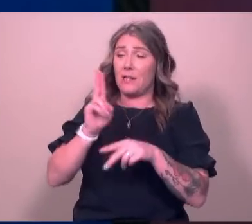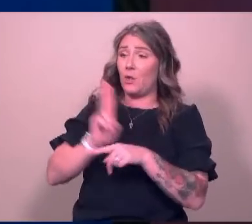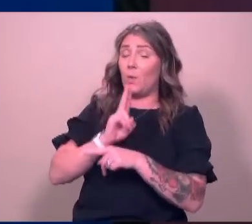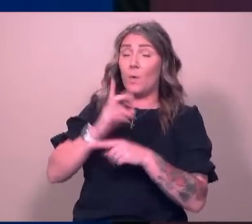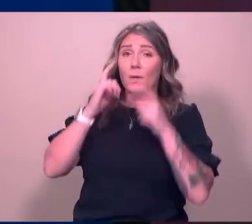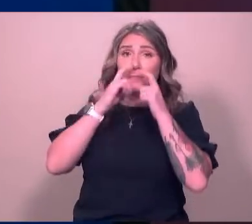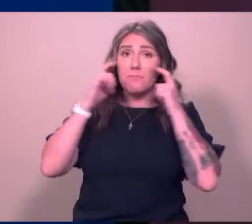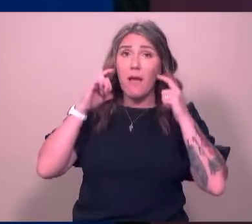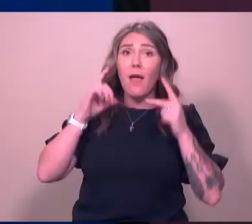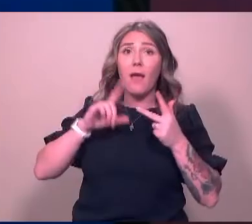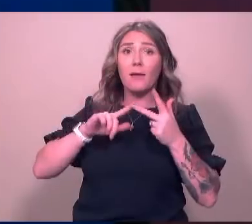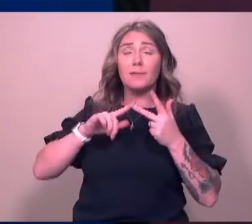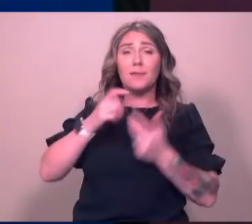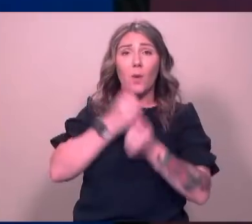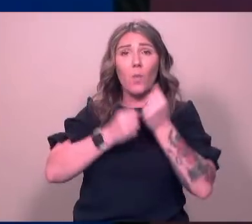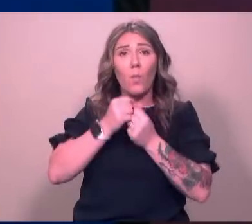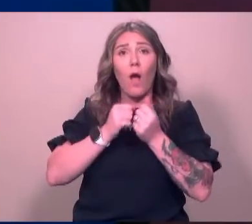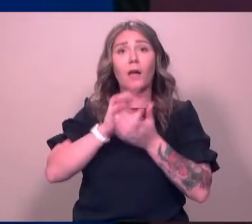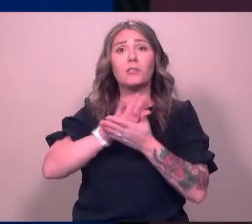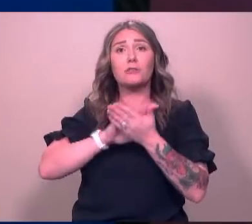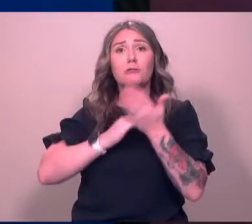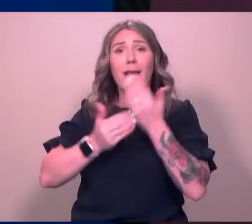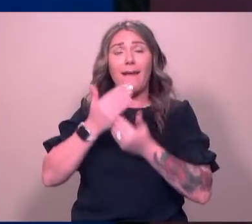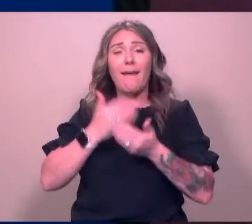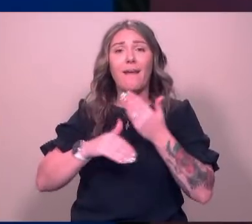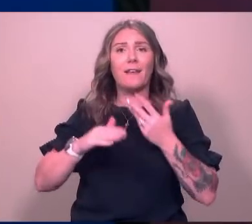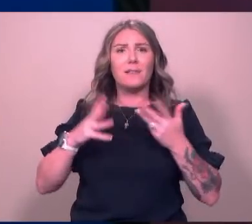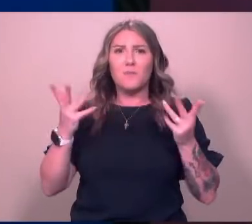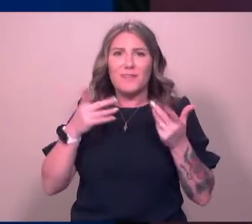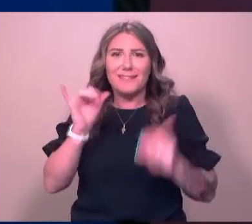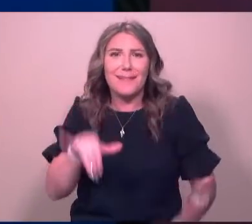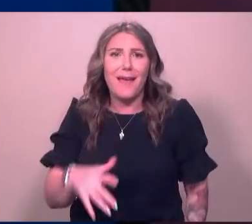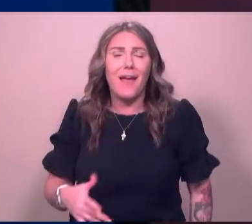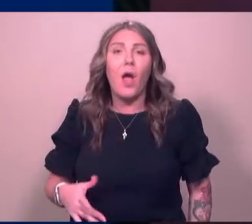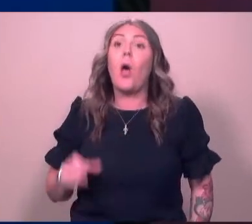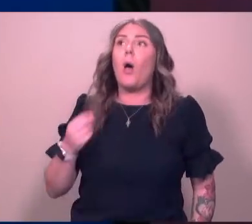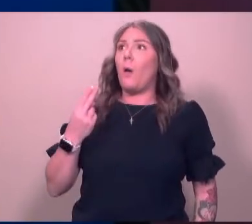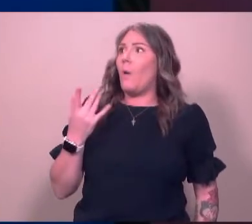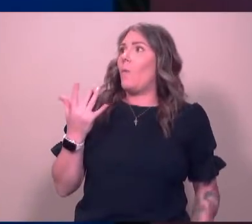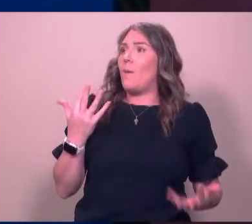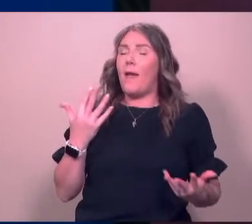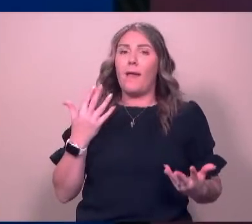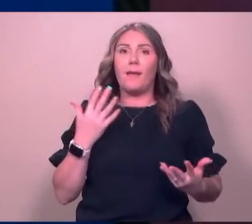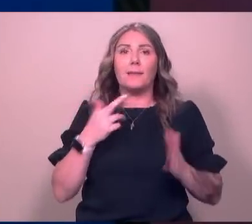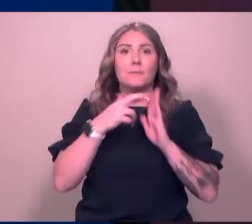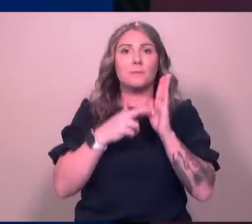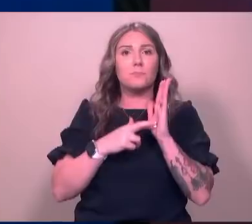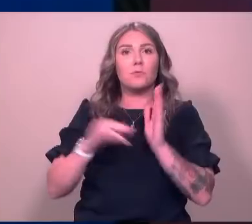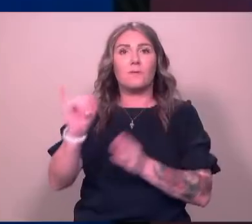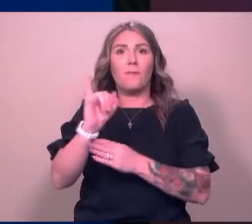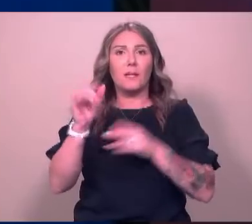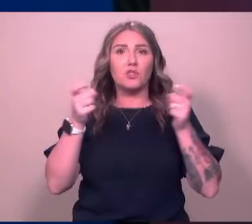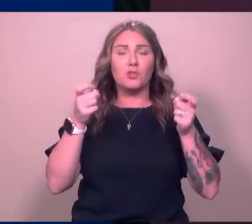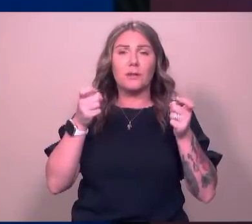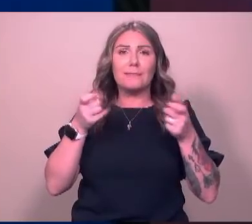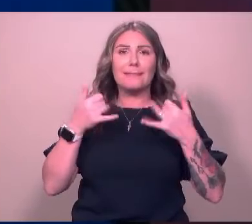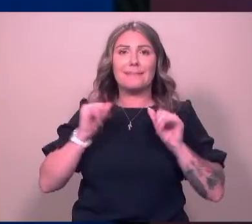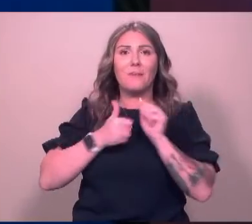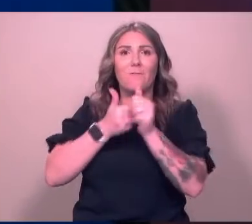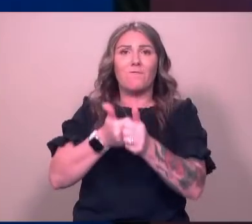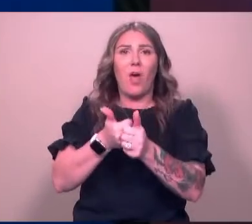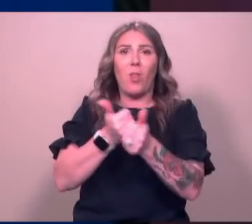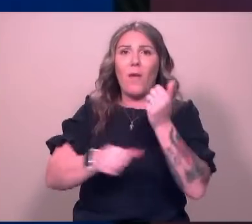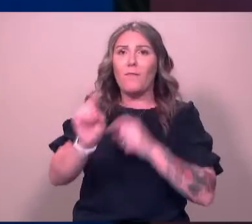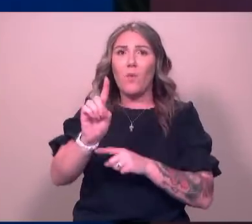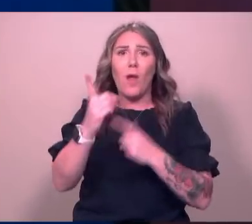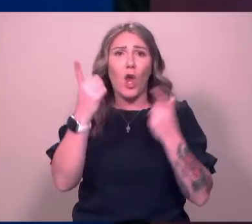mask, wash your hands. What is that? Oh, wait, it's the rules of infection control. They still follow you wherever you go.